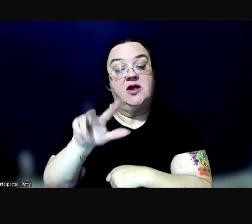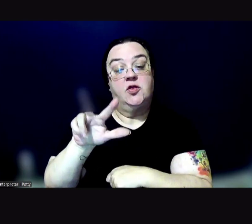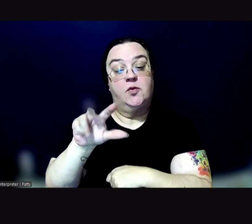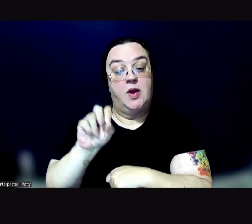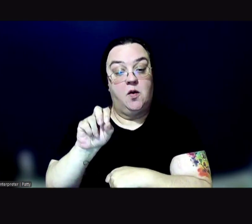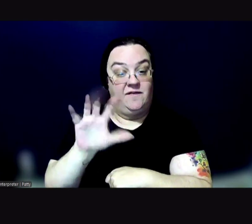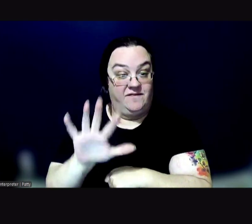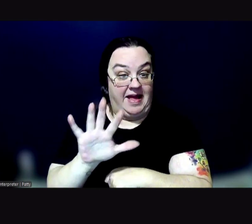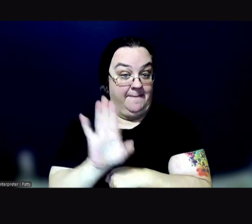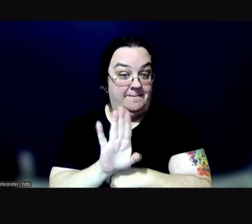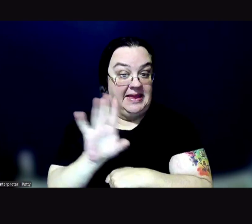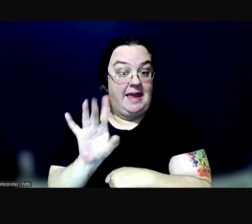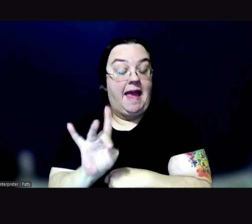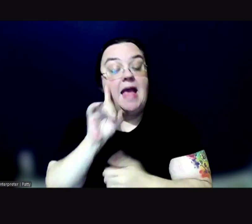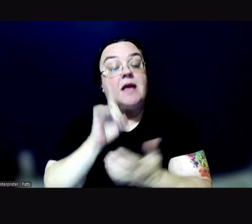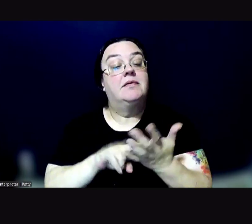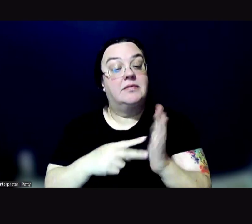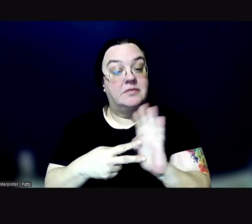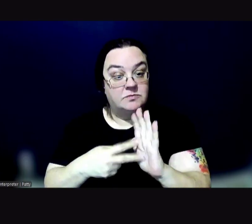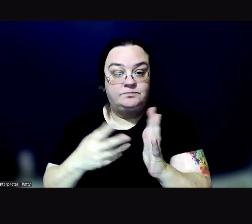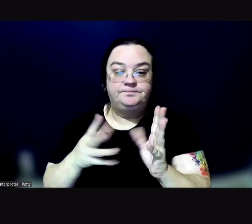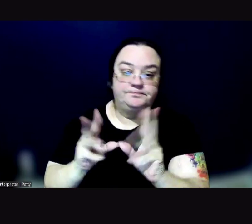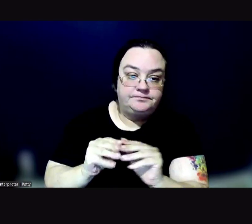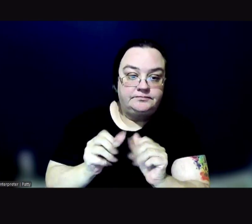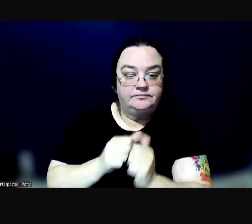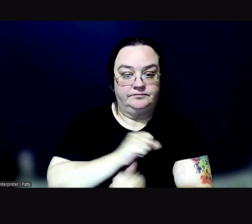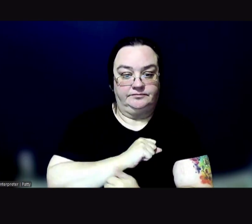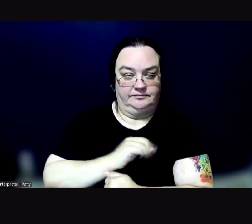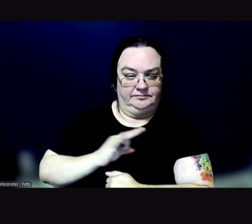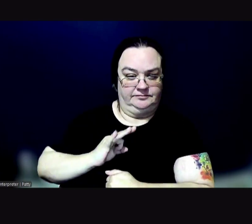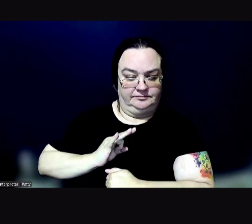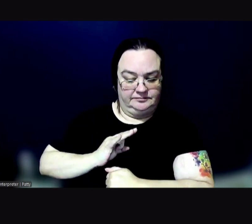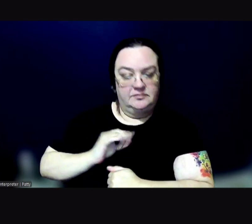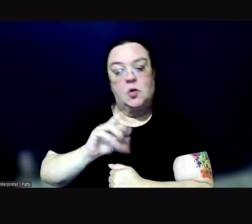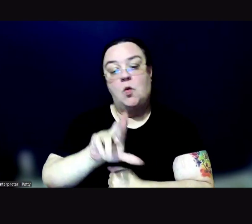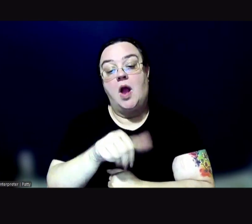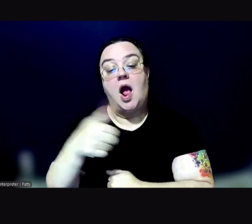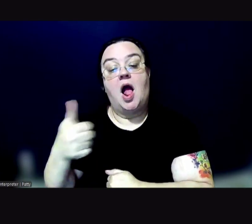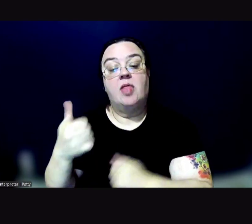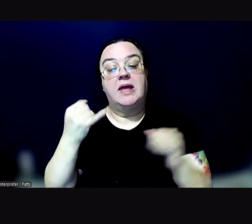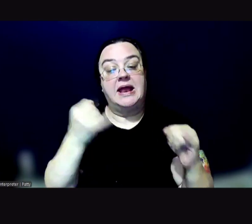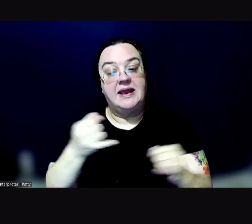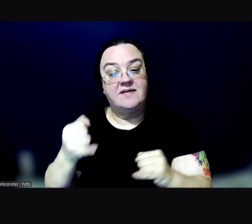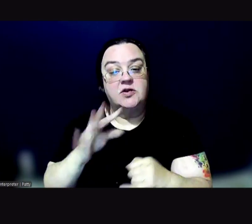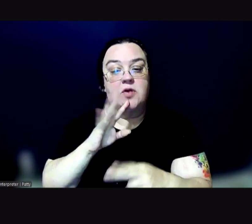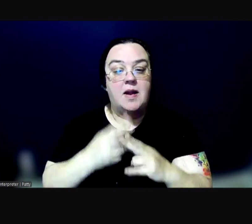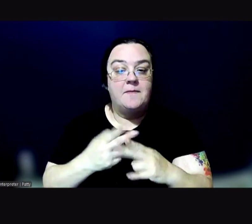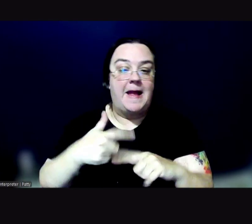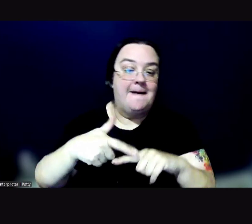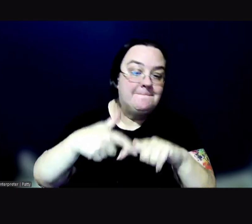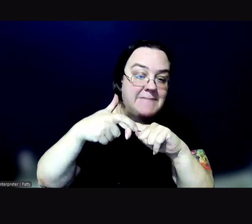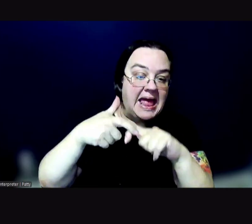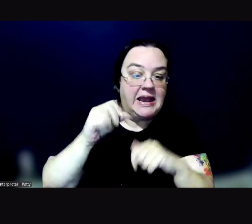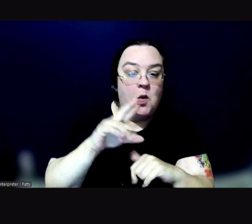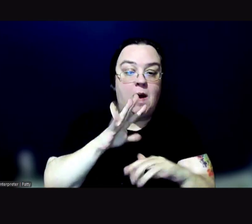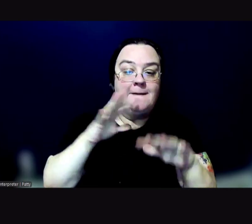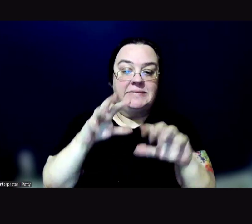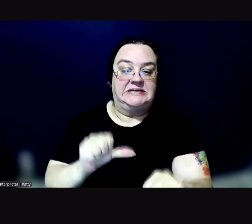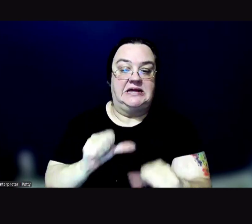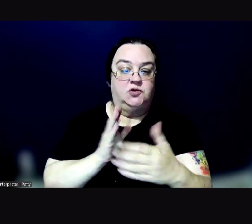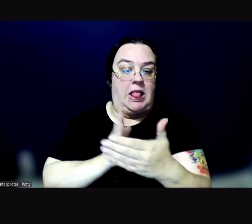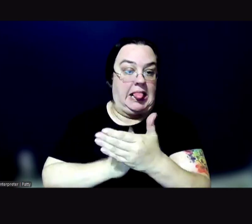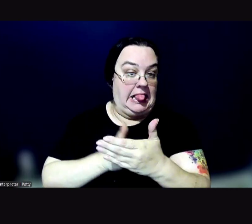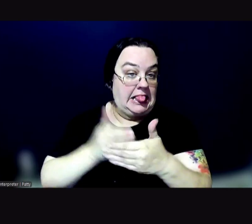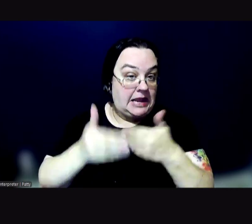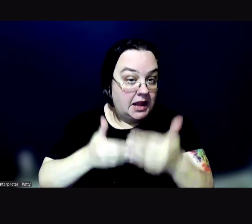3-305B8 to consult with staff consultants or other individuals about pending or potential litigation. The